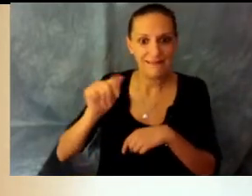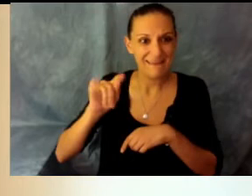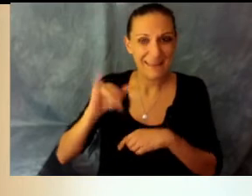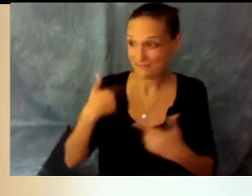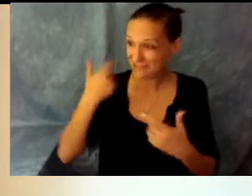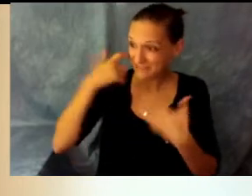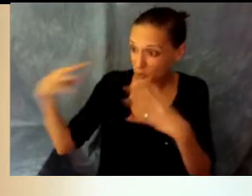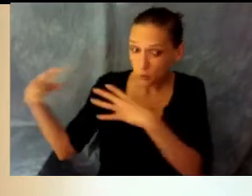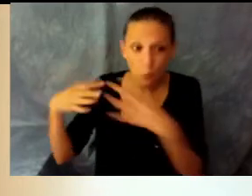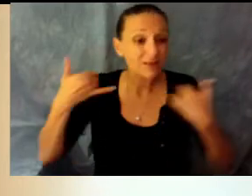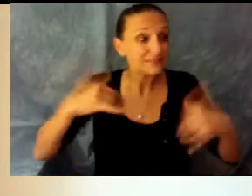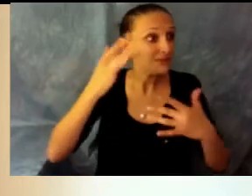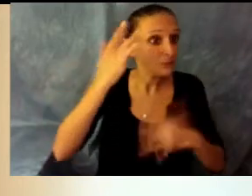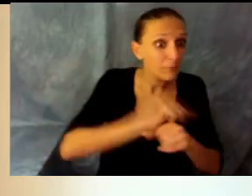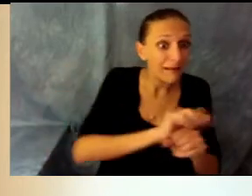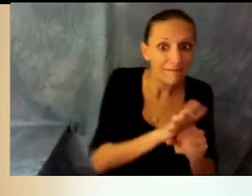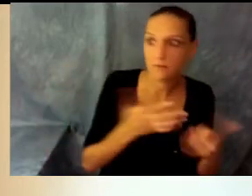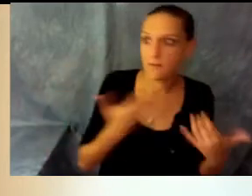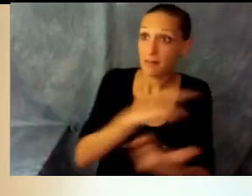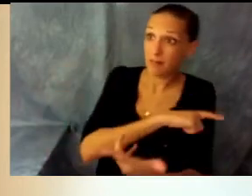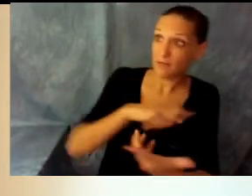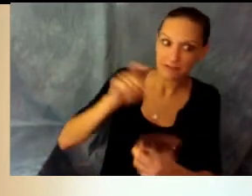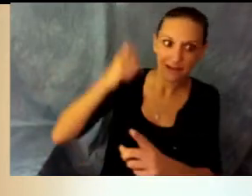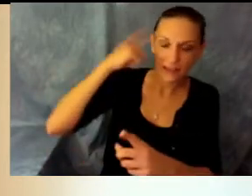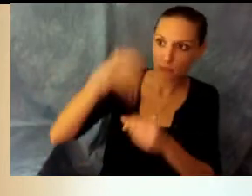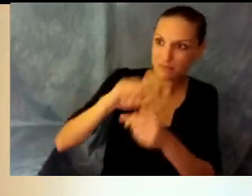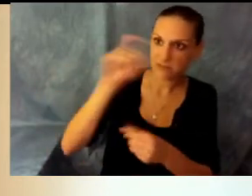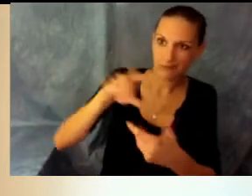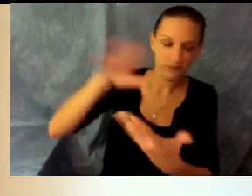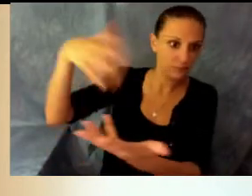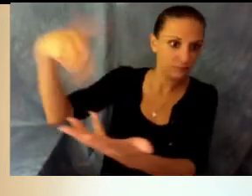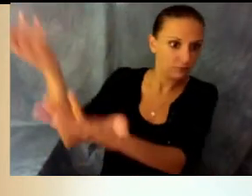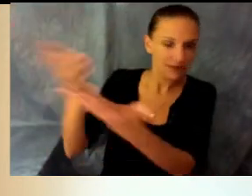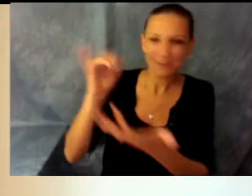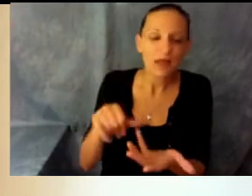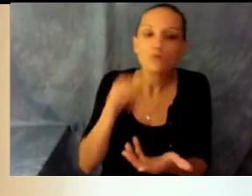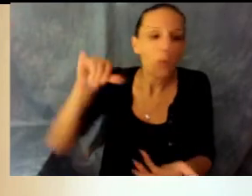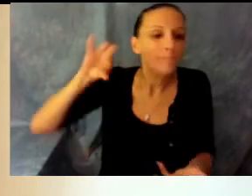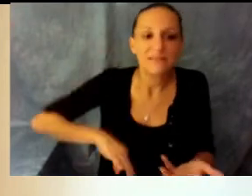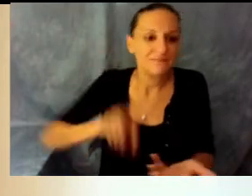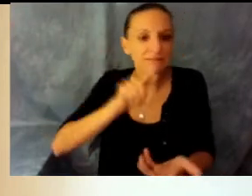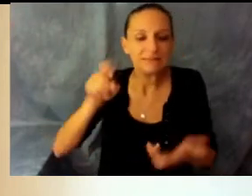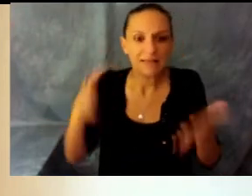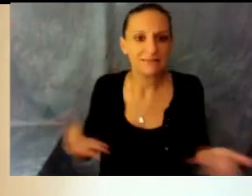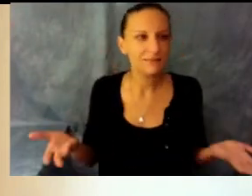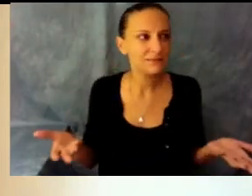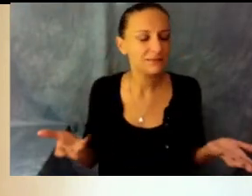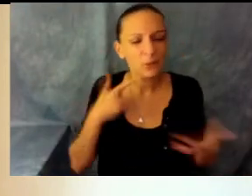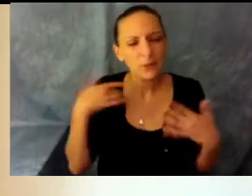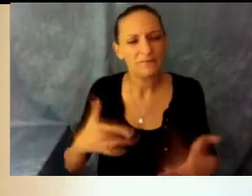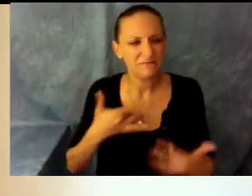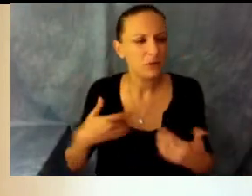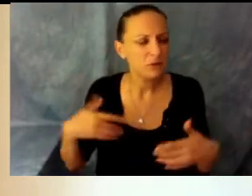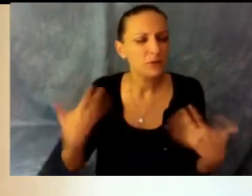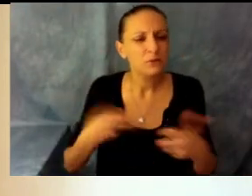in a pandemic. And then we've got the legislators at the Capitol in Texas doing these things that do not benefit Texans. Mm-hmm. It was a heavy day for me.